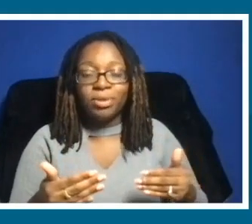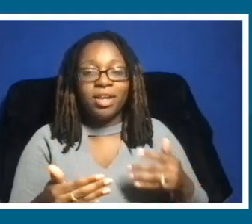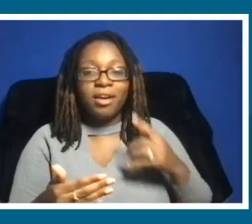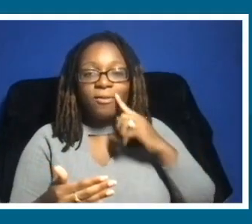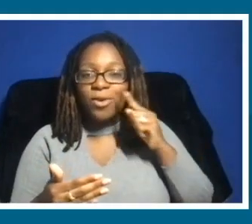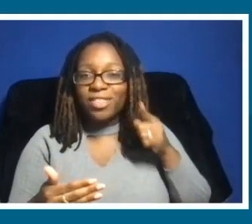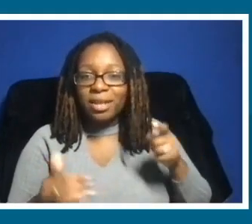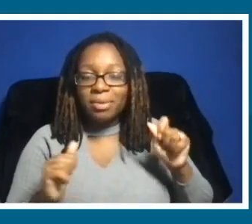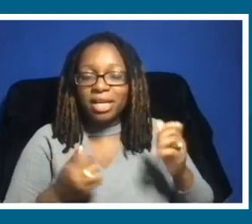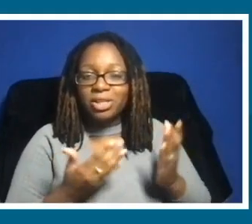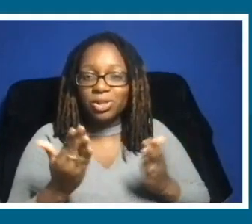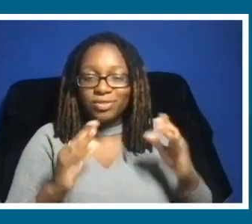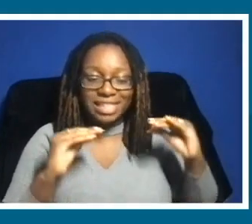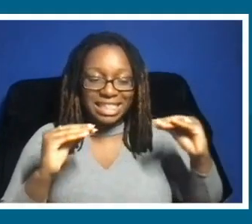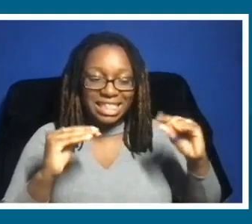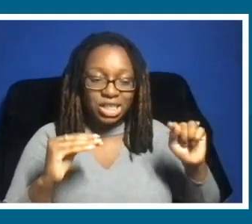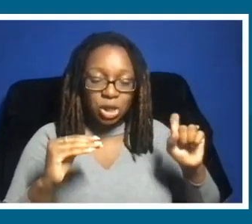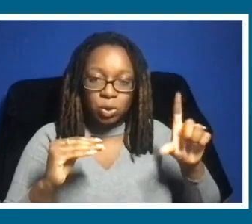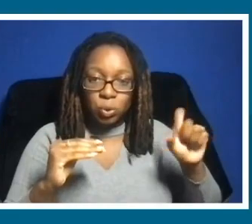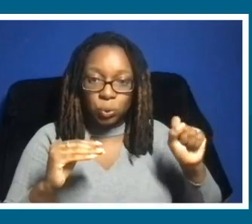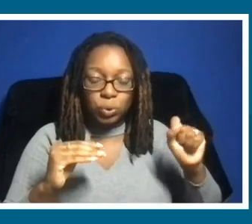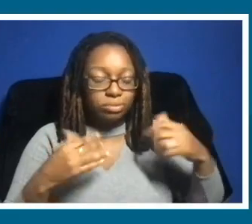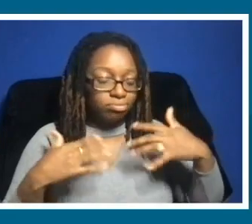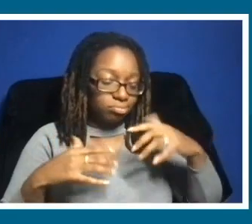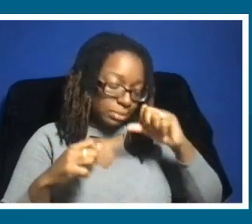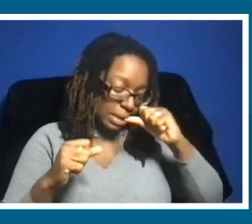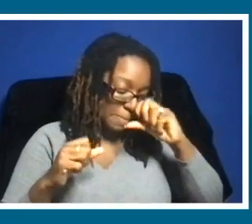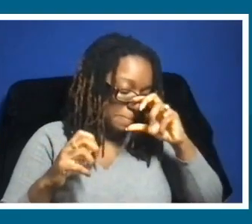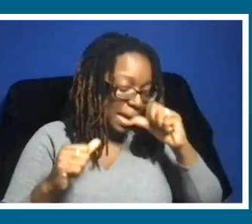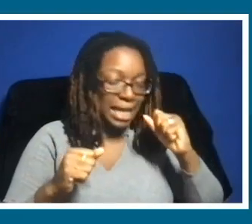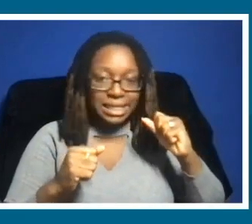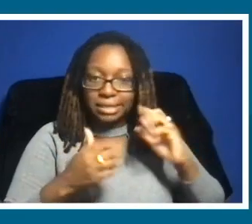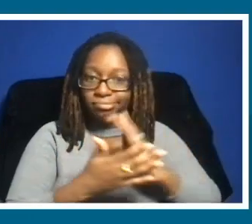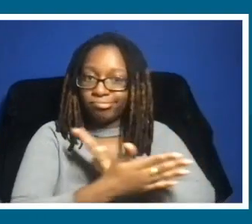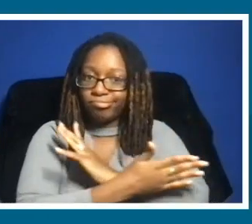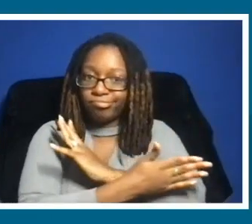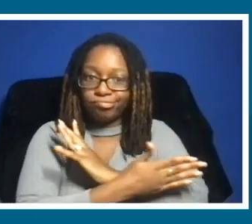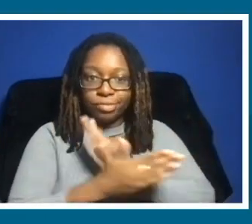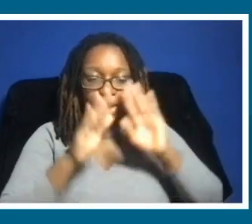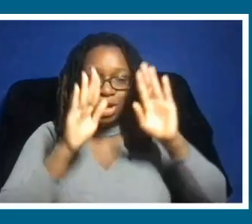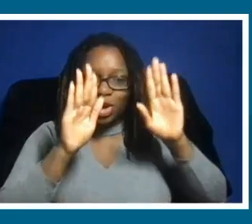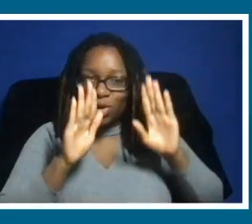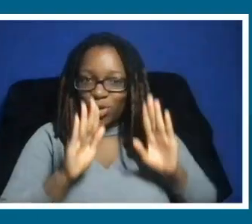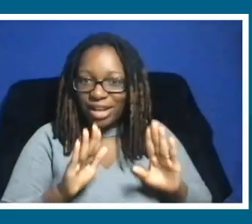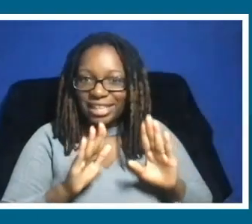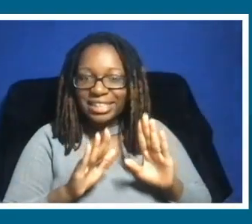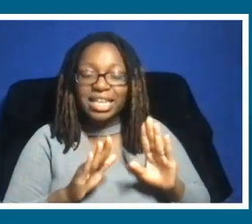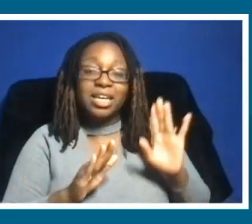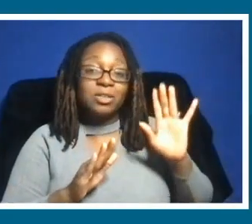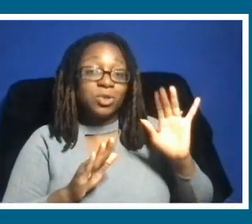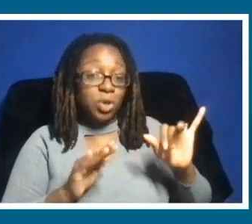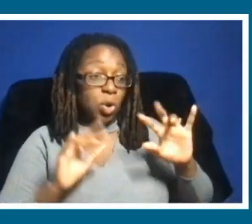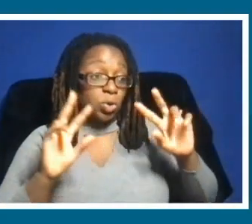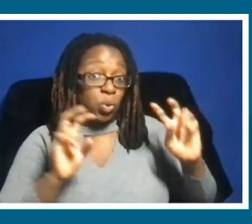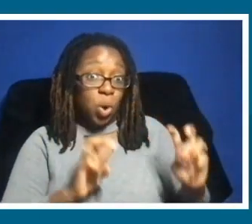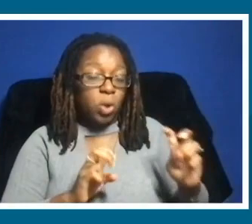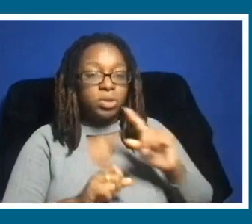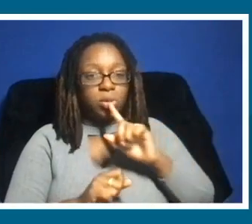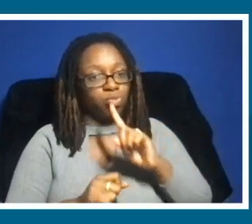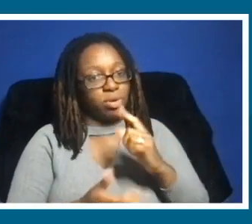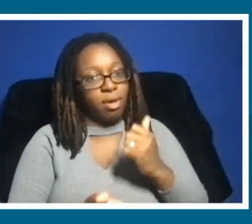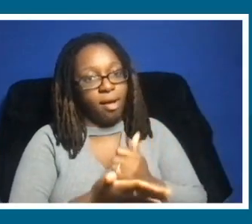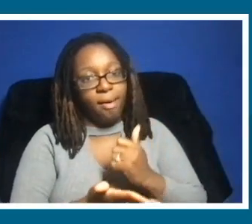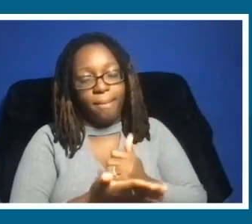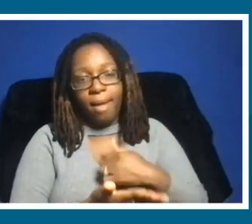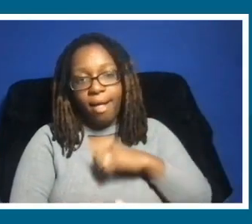as teaching tools is just tremendous, really, across the grade spectrum and across the curriculum. And those quotes really speak to that. So I love